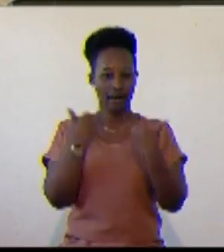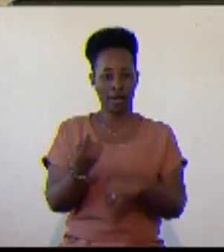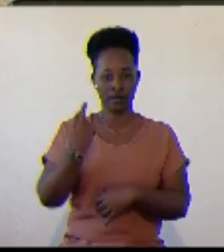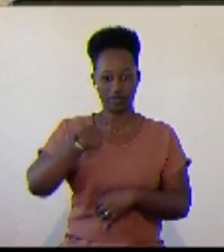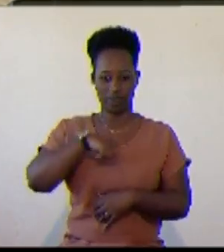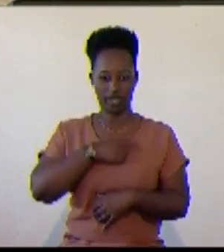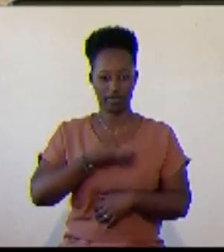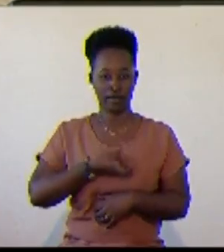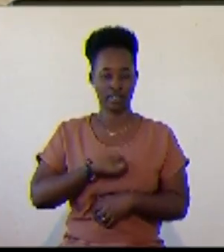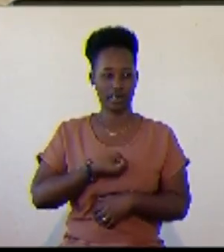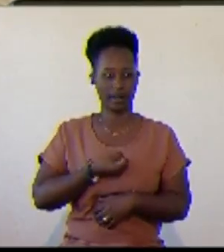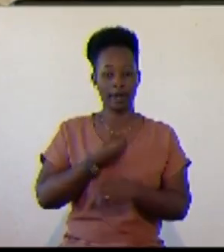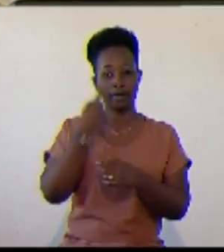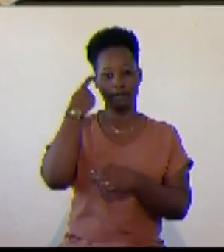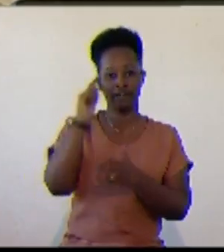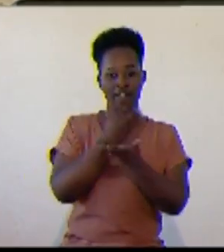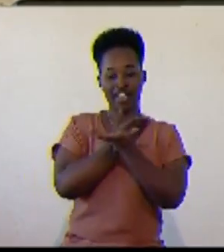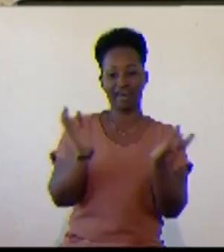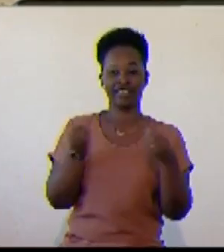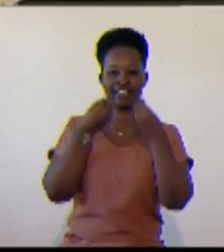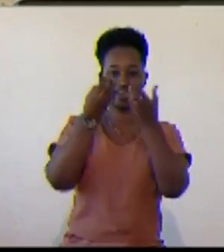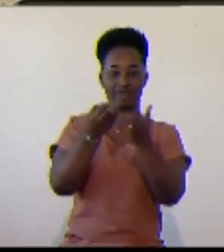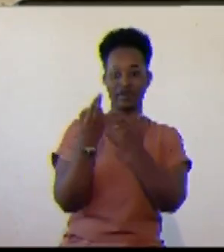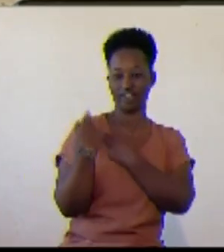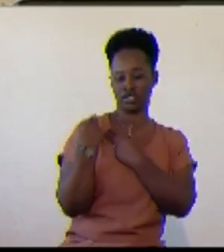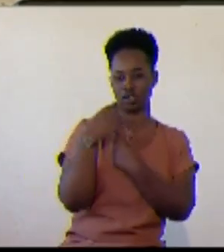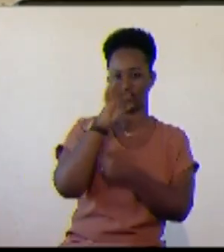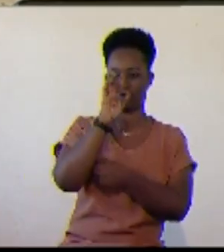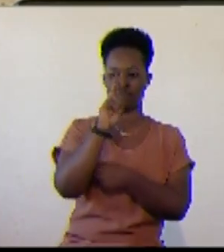have, for any given function,